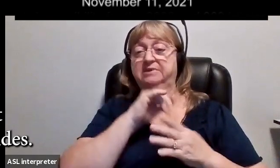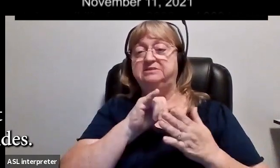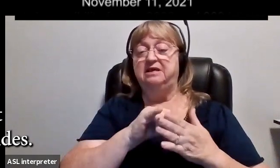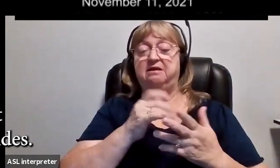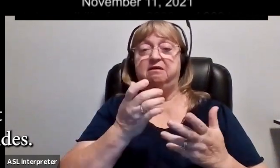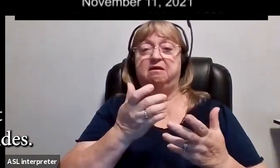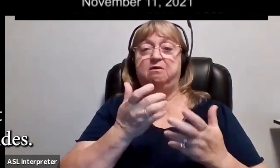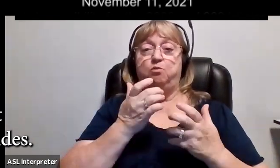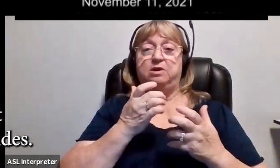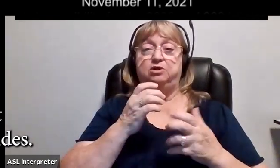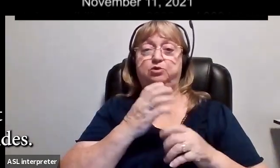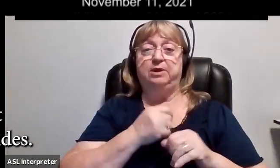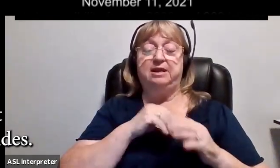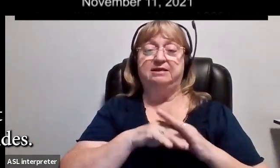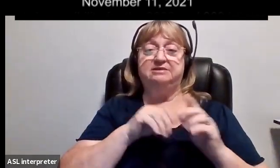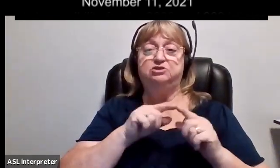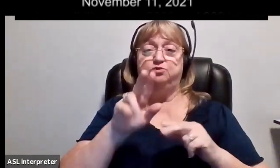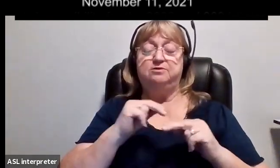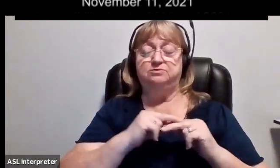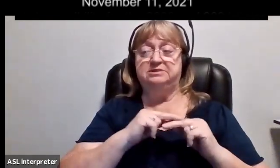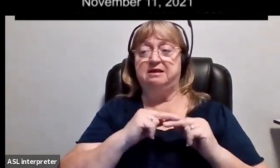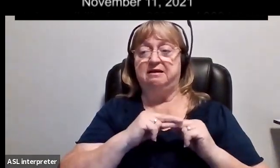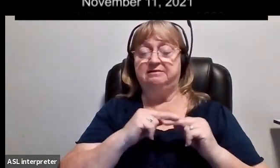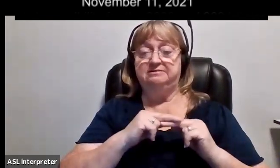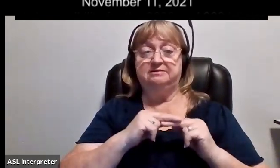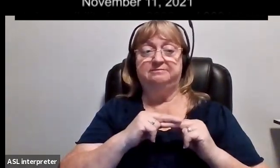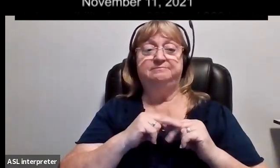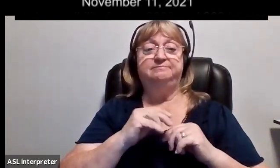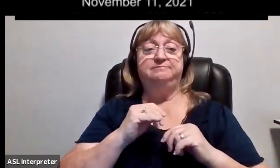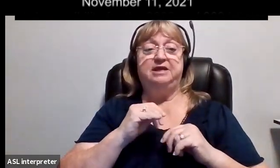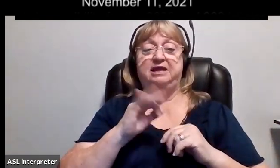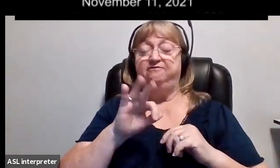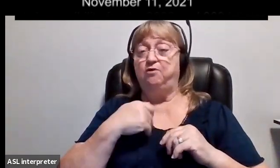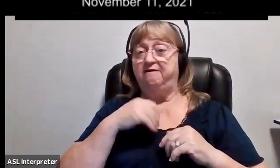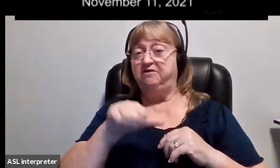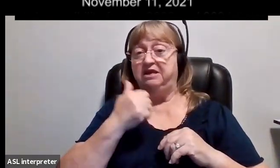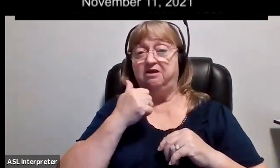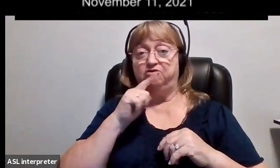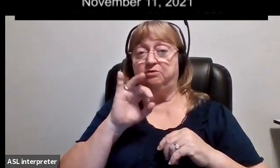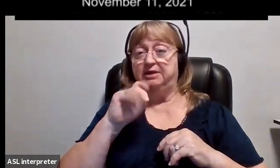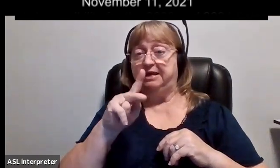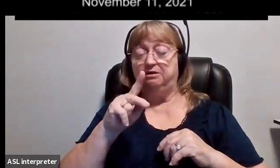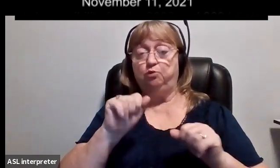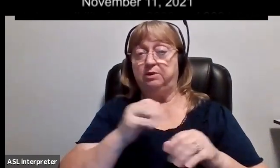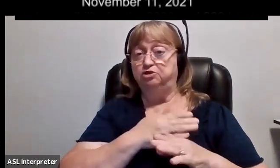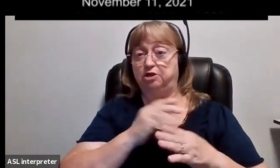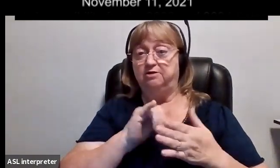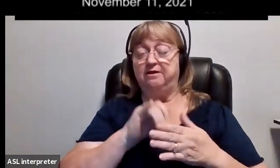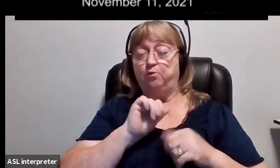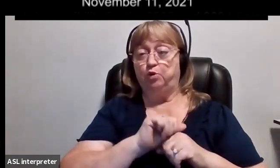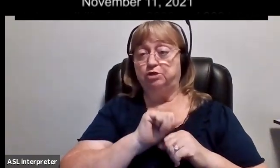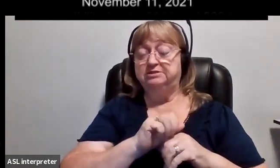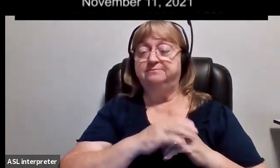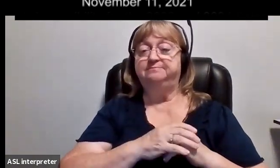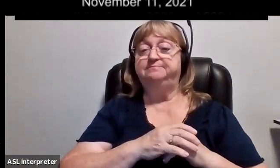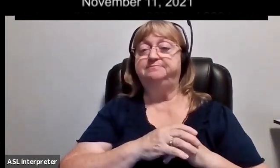to get access to those slides. And if you have any link that you could share to it, that also works. Other Oh, than yes. that, I